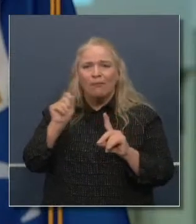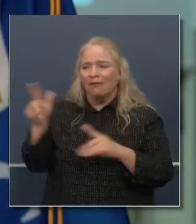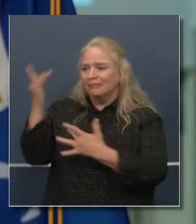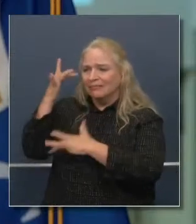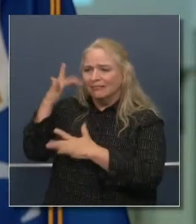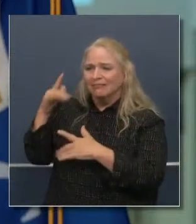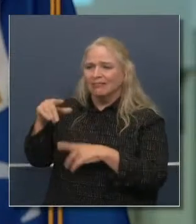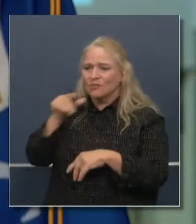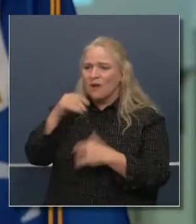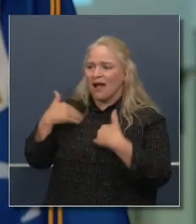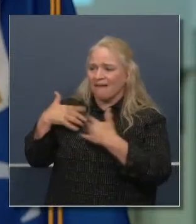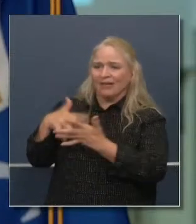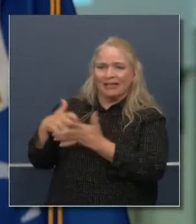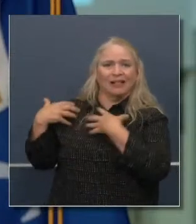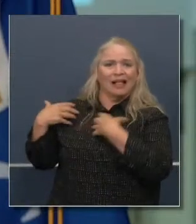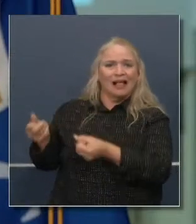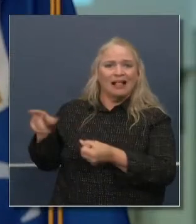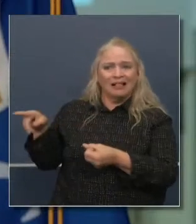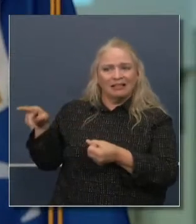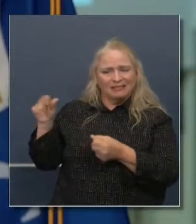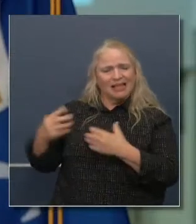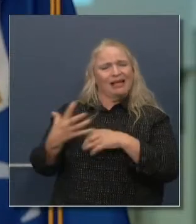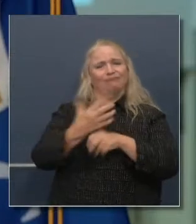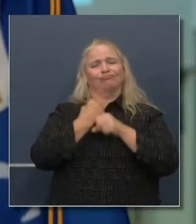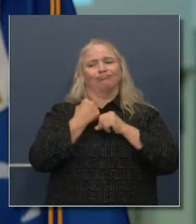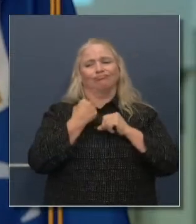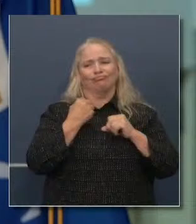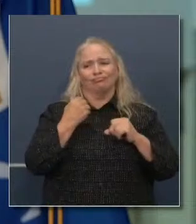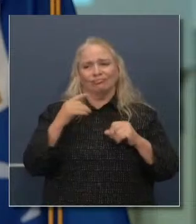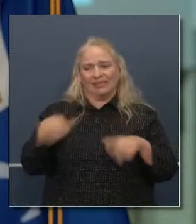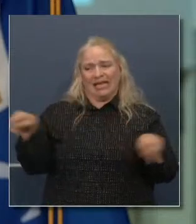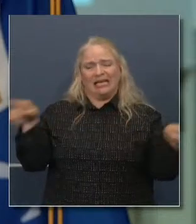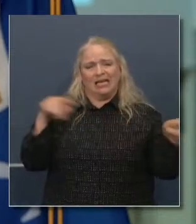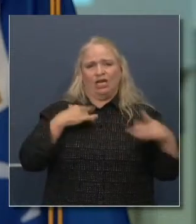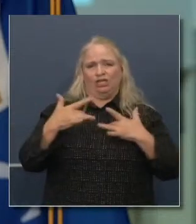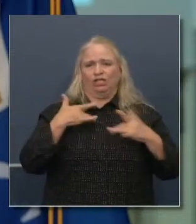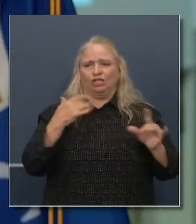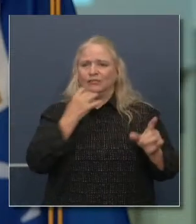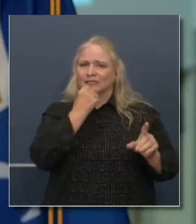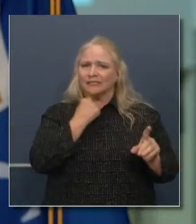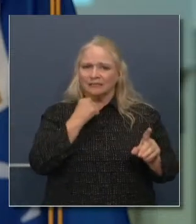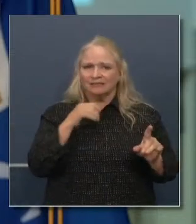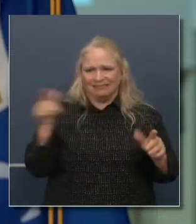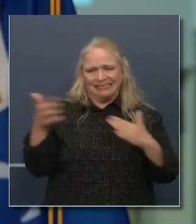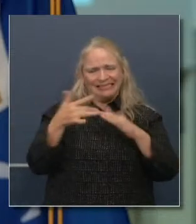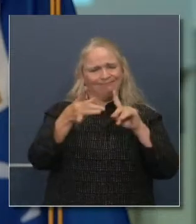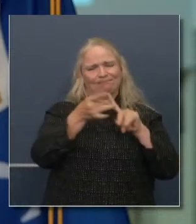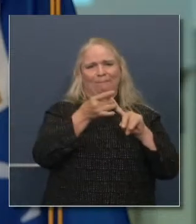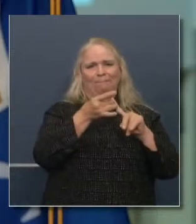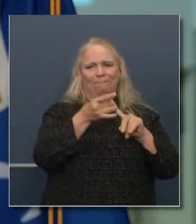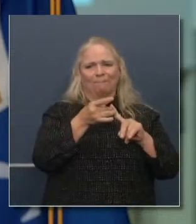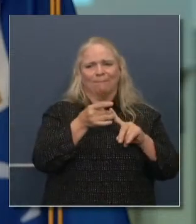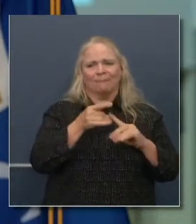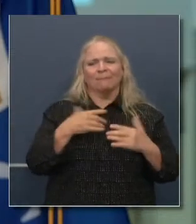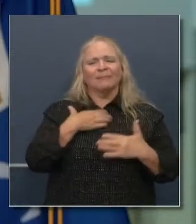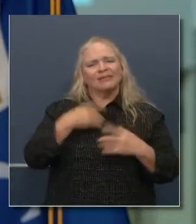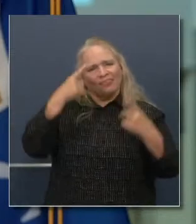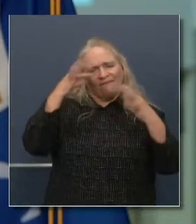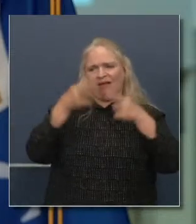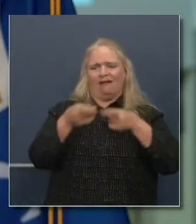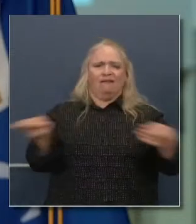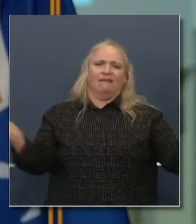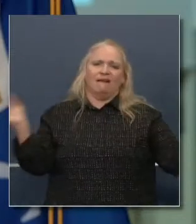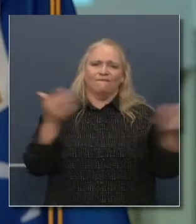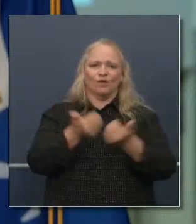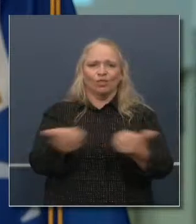conditions that are more prone to the impacts and reality of this virus. So for seniors and